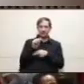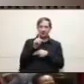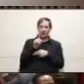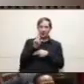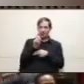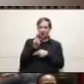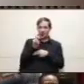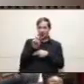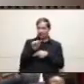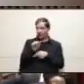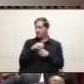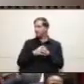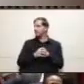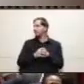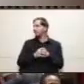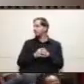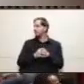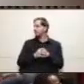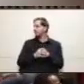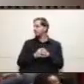Oh, no, thank you.